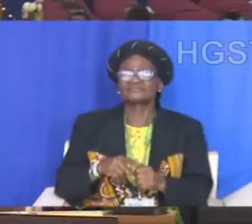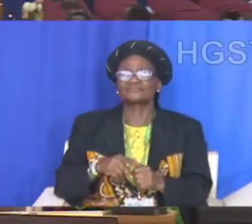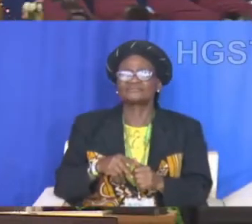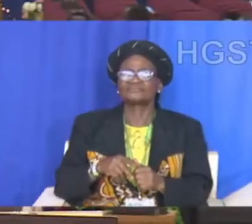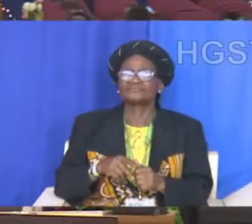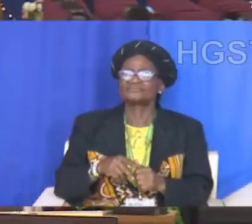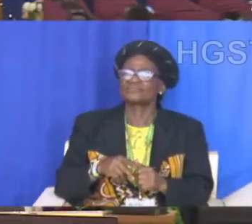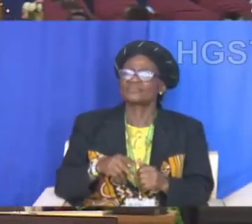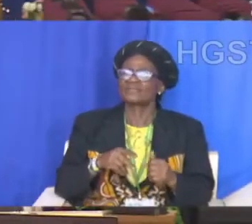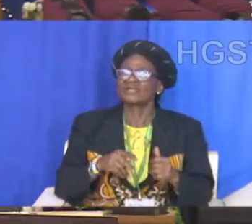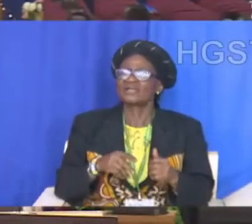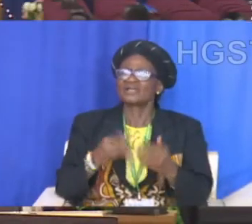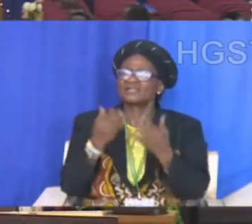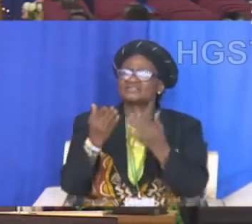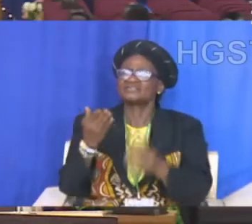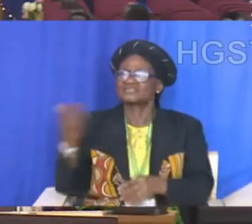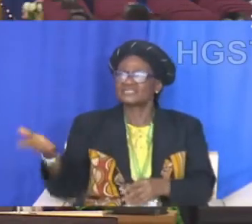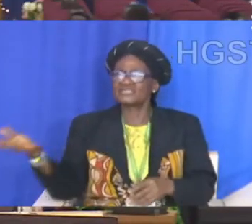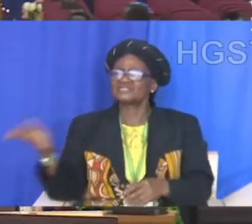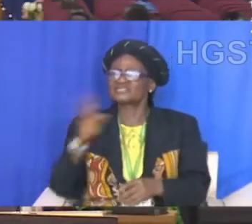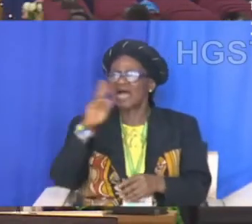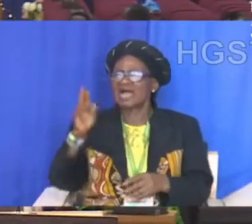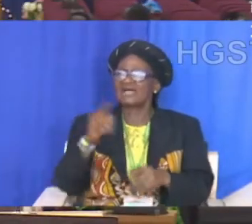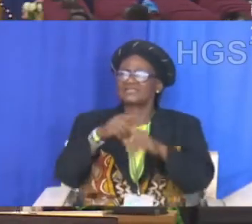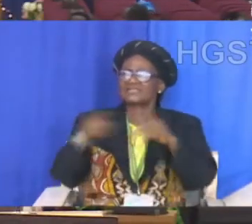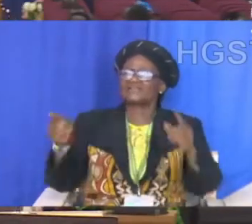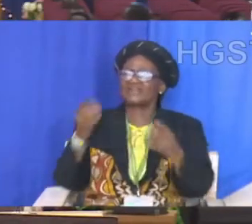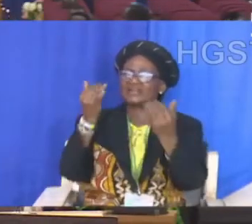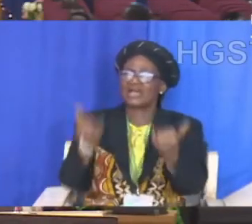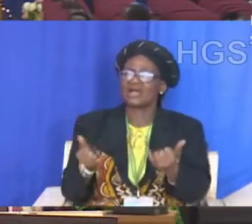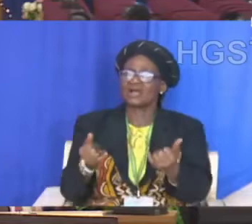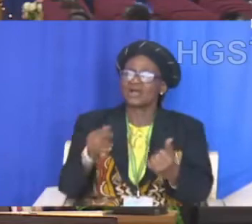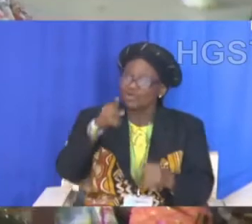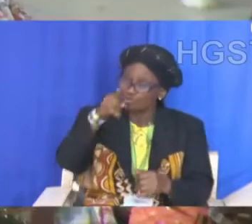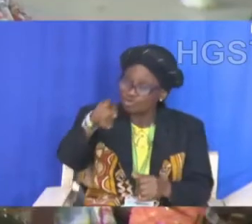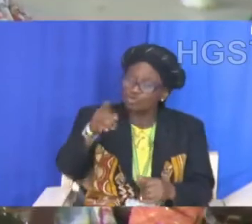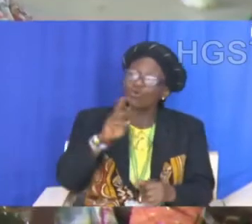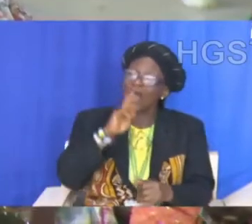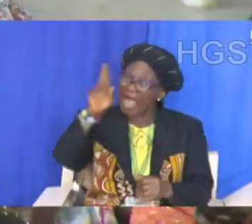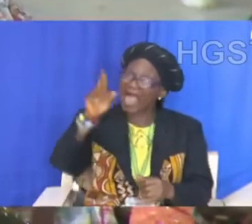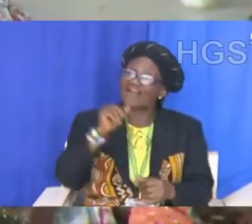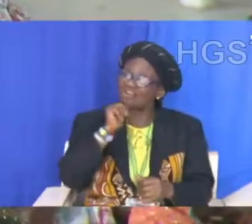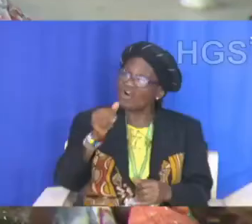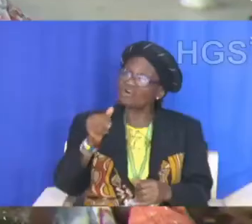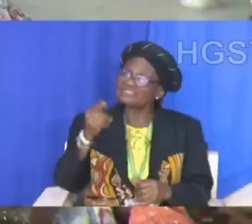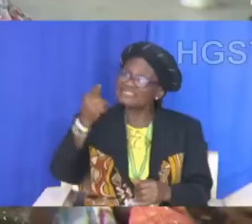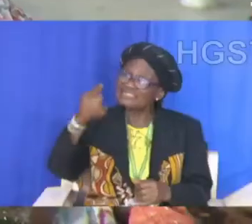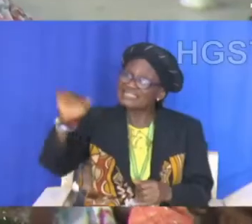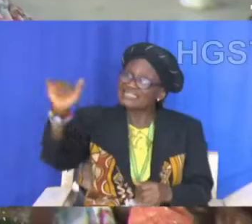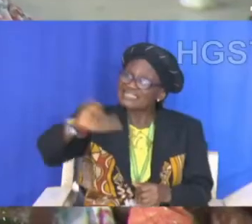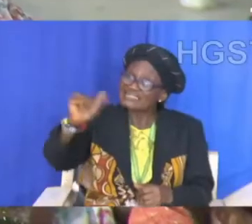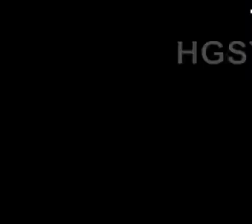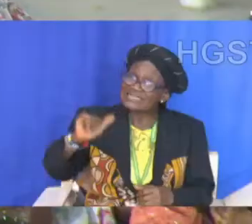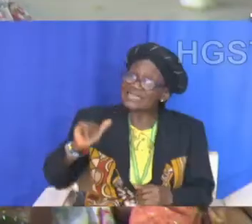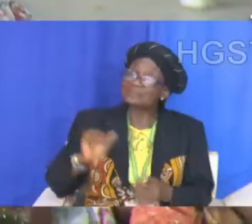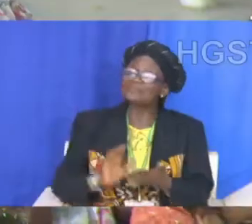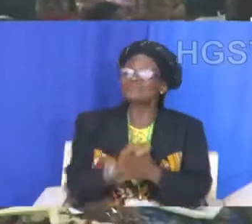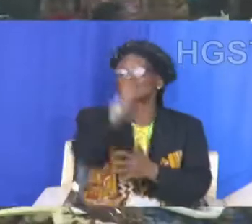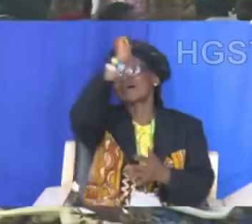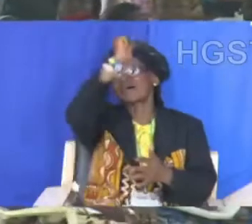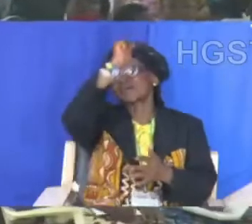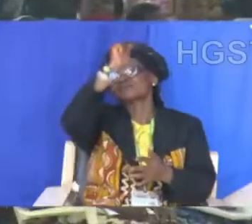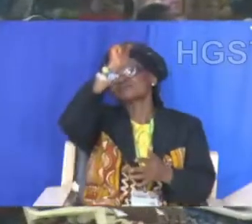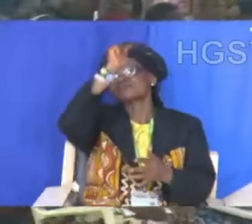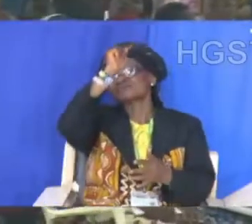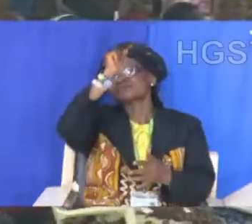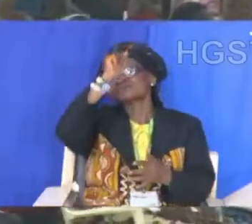Things are different now. You are not the same fellow. If you believe me, shout hallelujah.